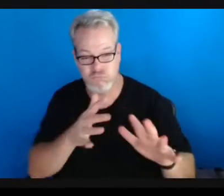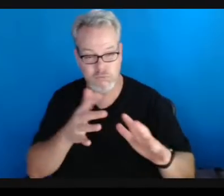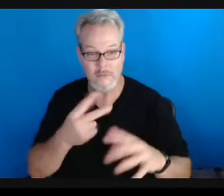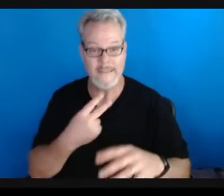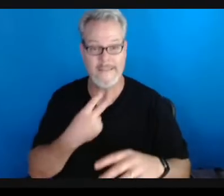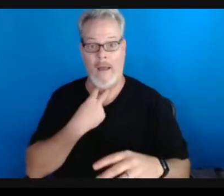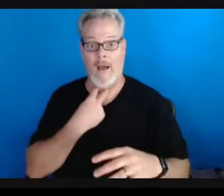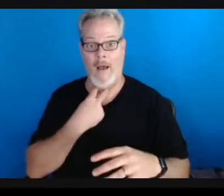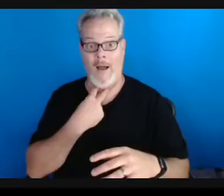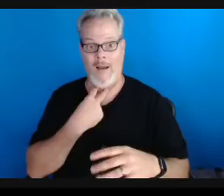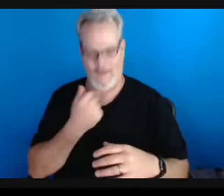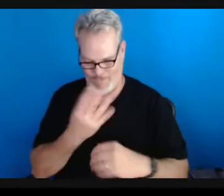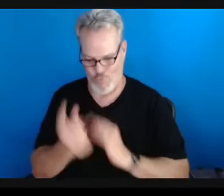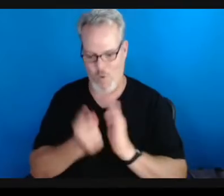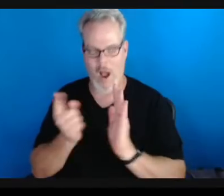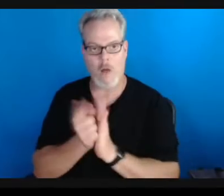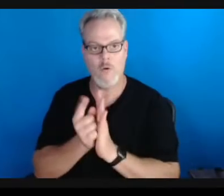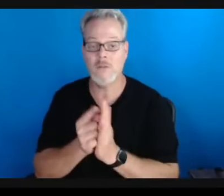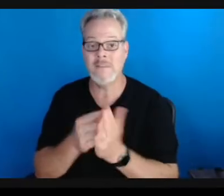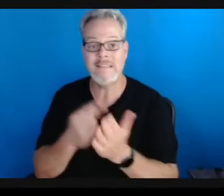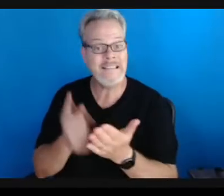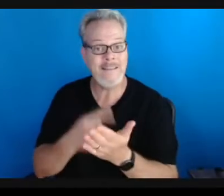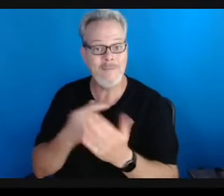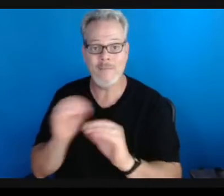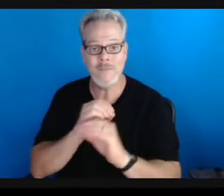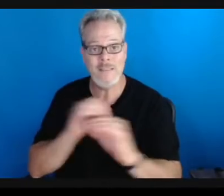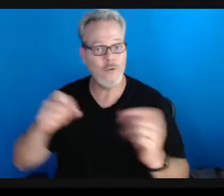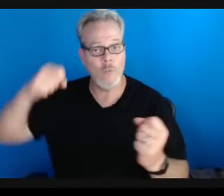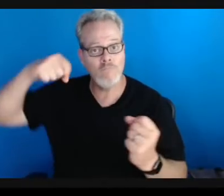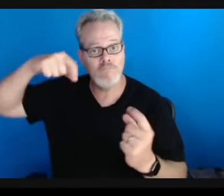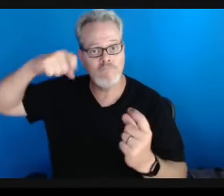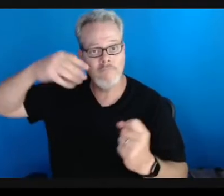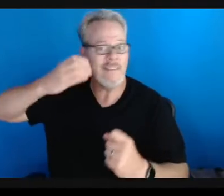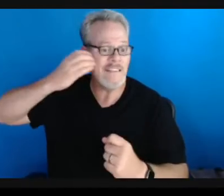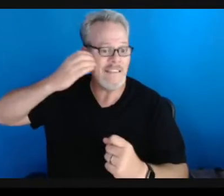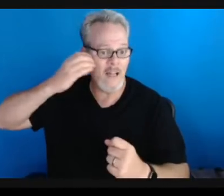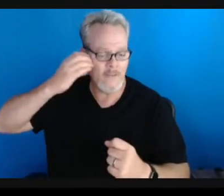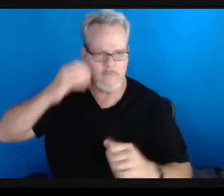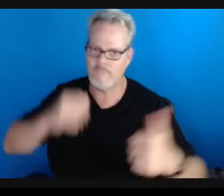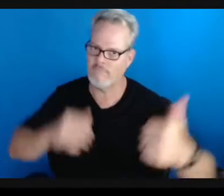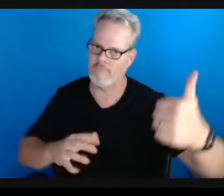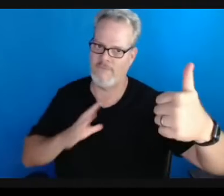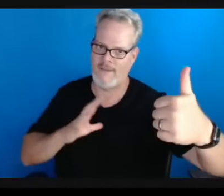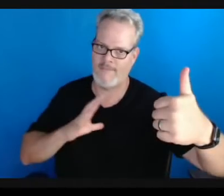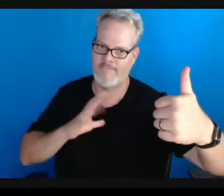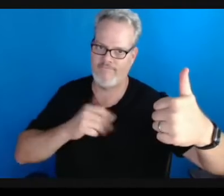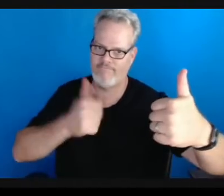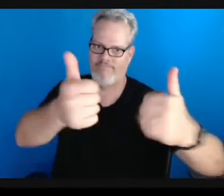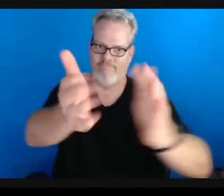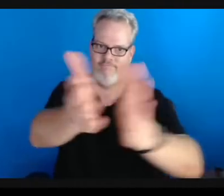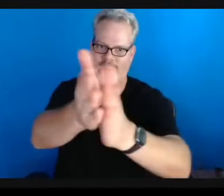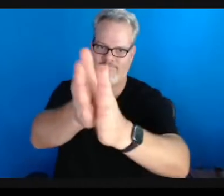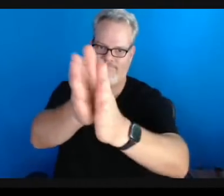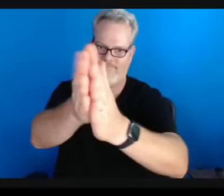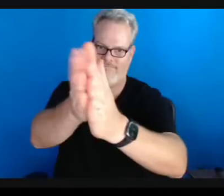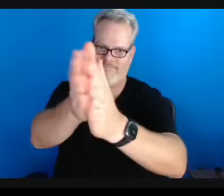there isn't always cell service up on that road. How am I doing, Dano? Am I okay for you tonight? All